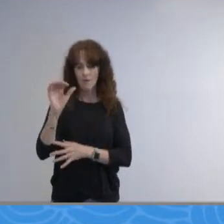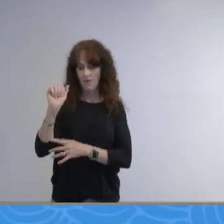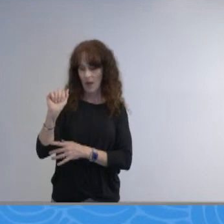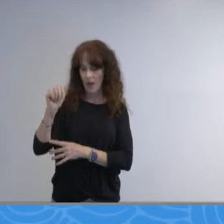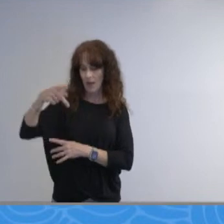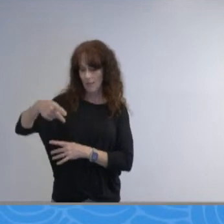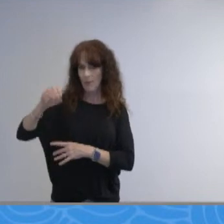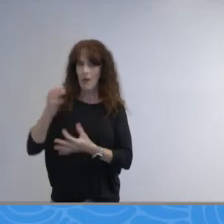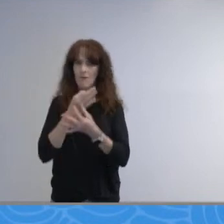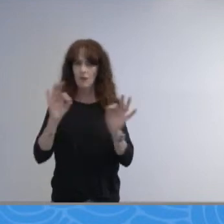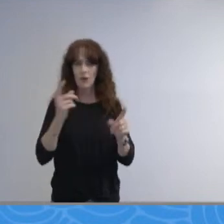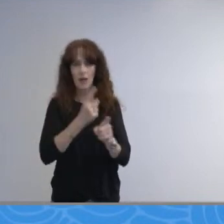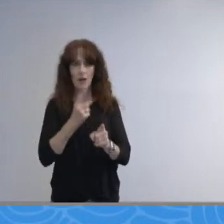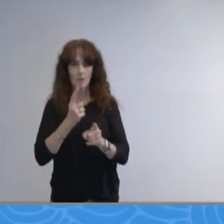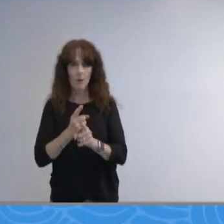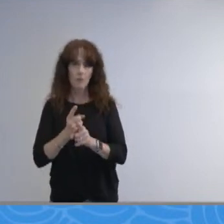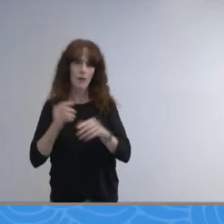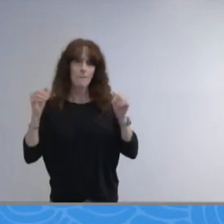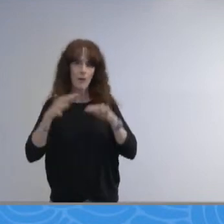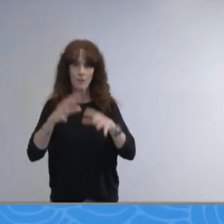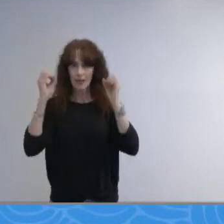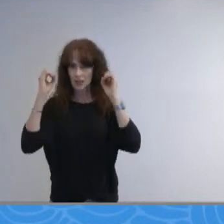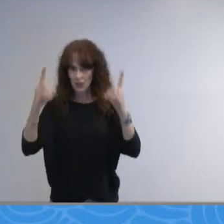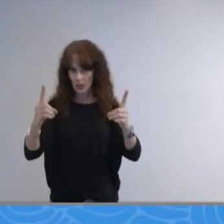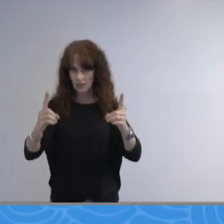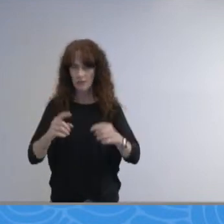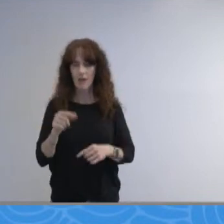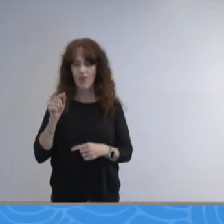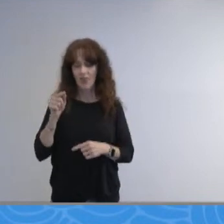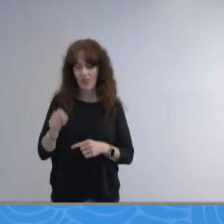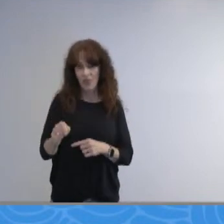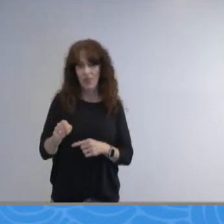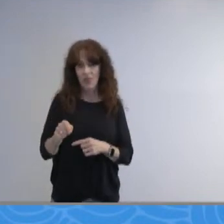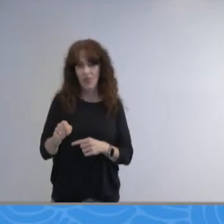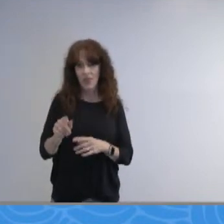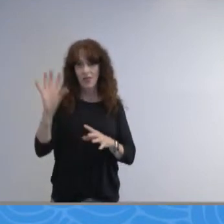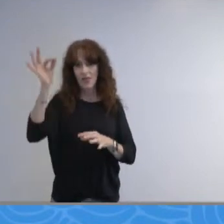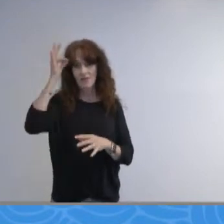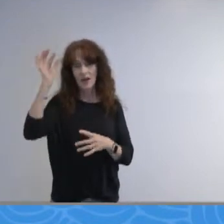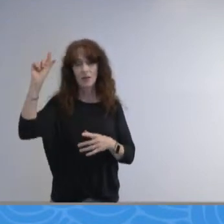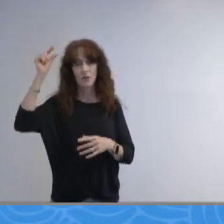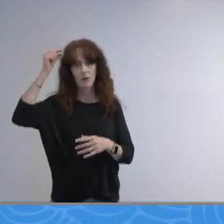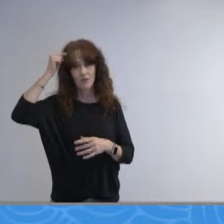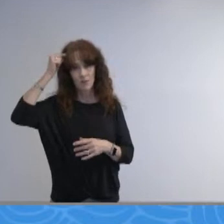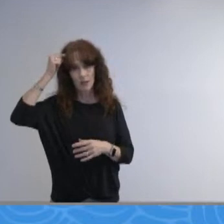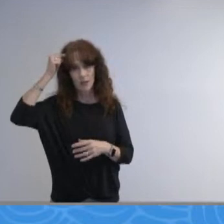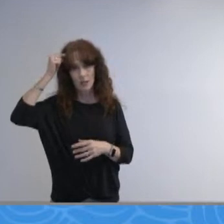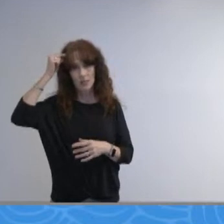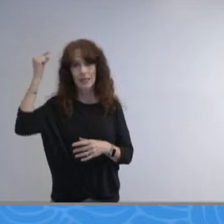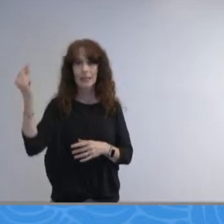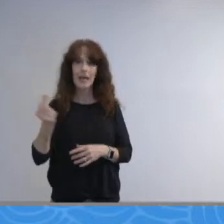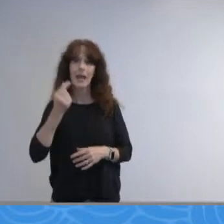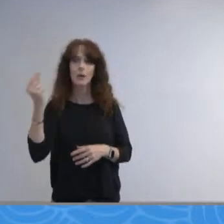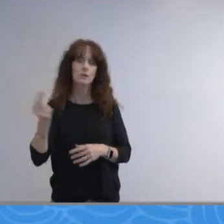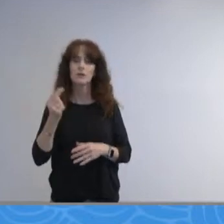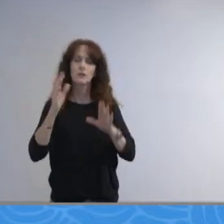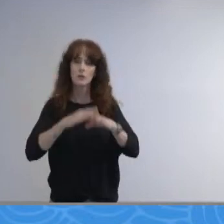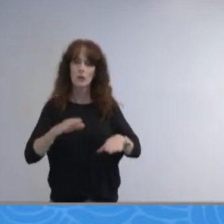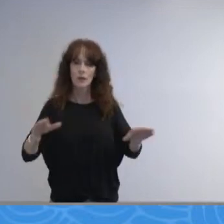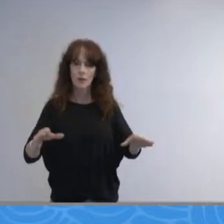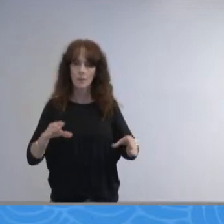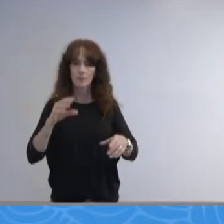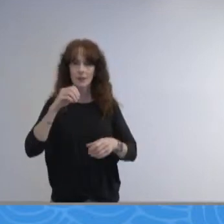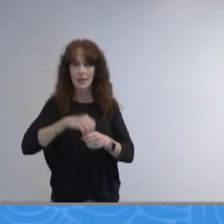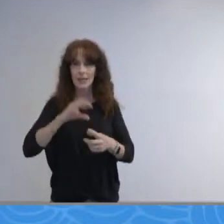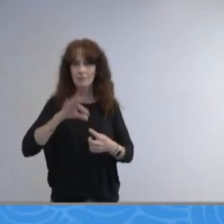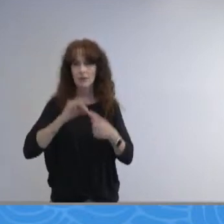public education, or FAPE. FAPE is what the federal government guarantees to children who are in the